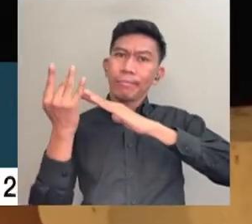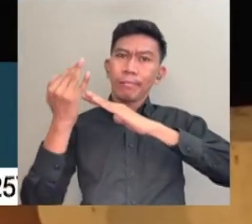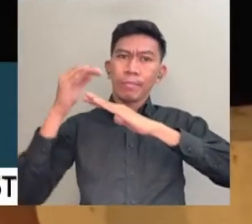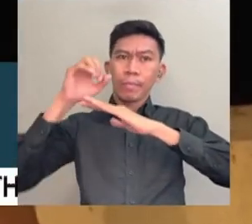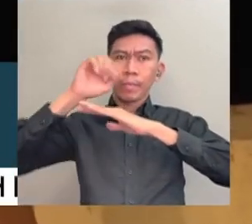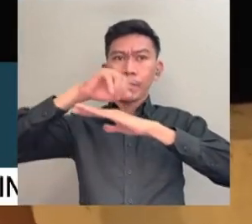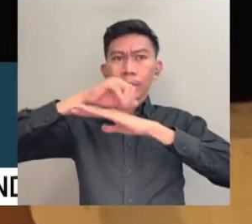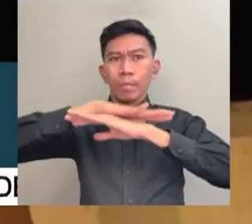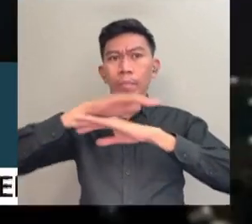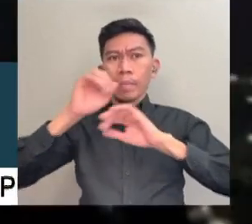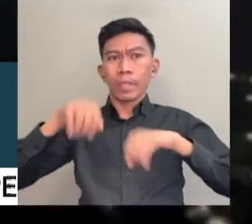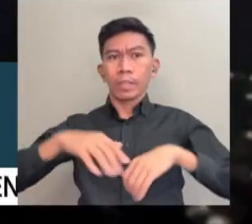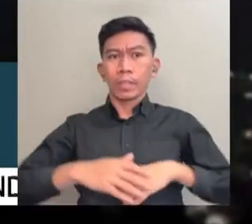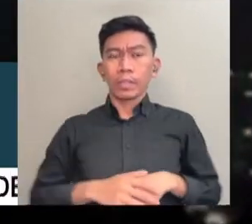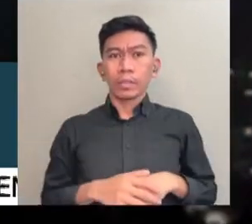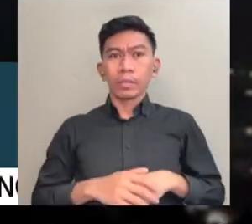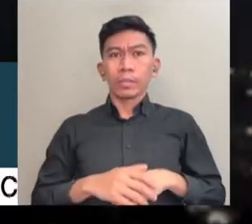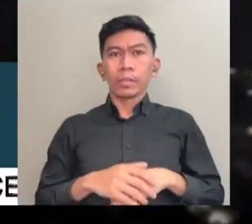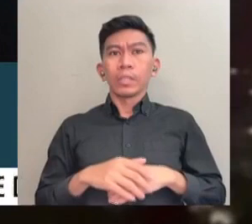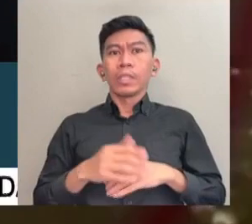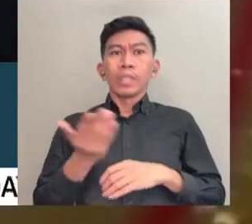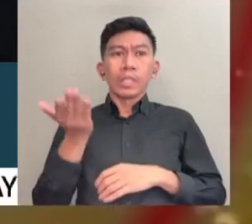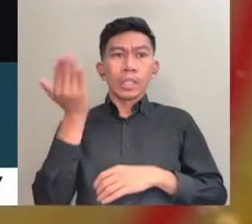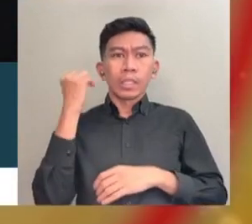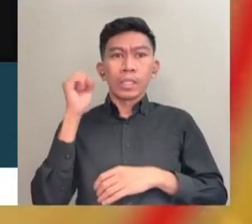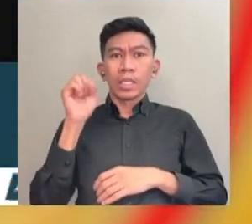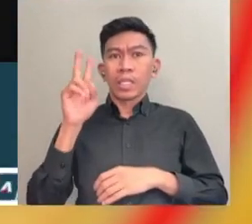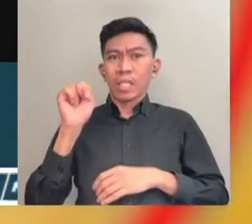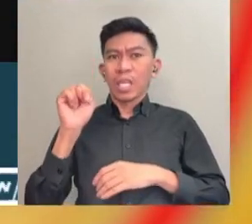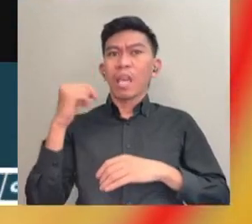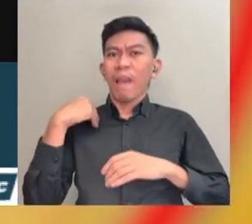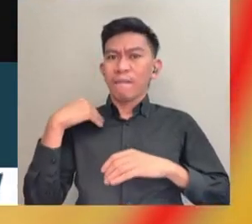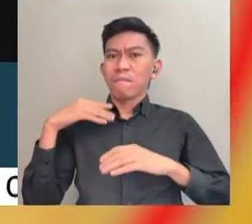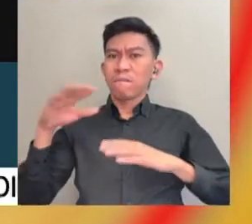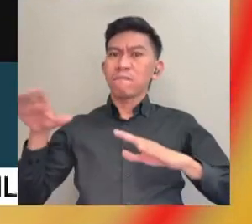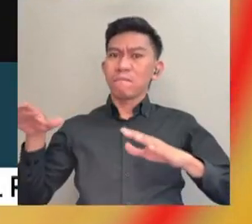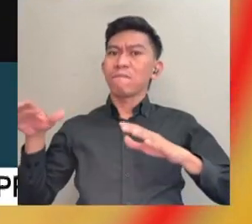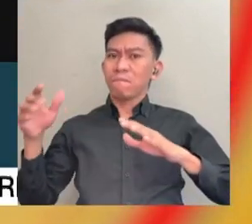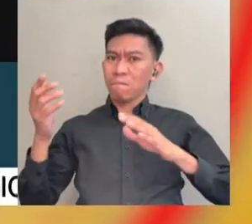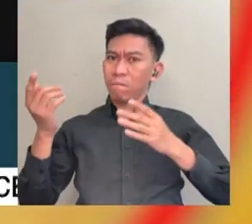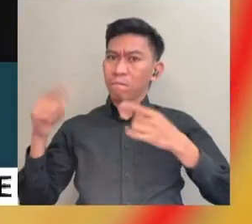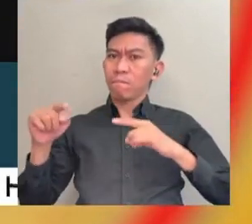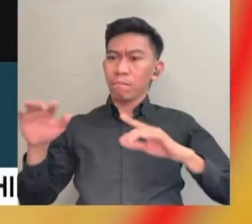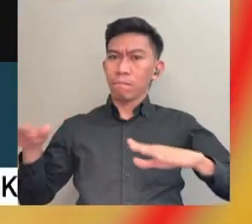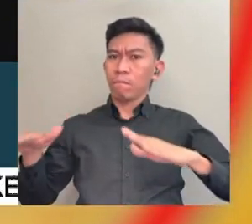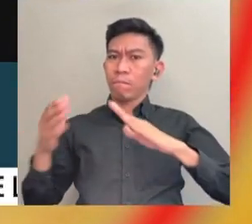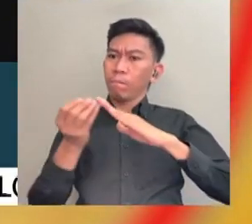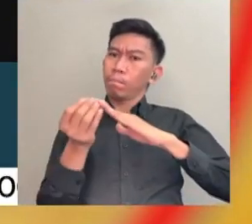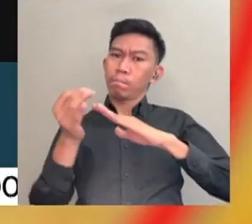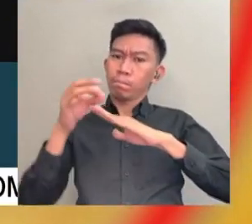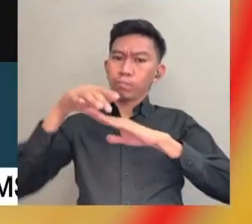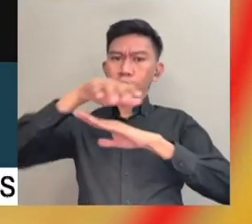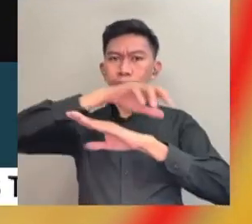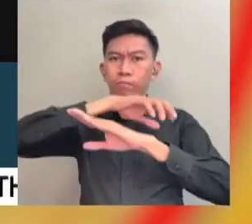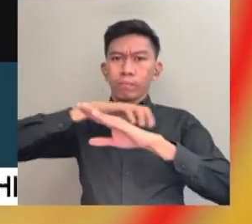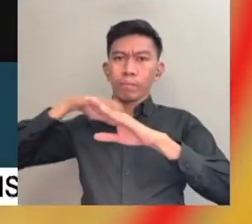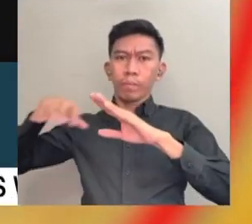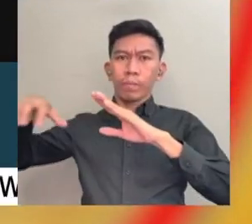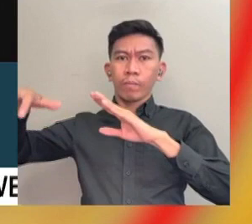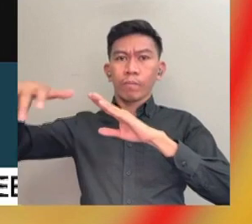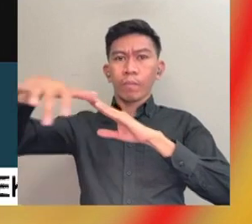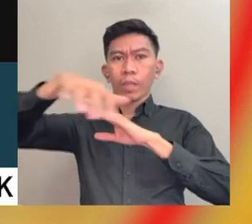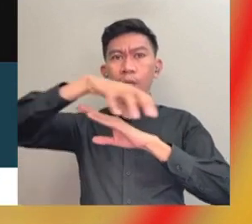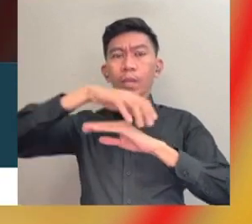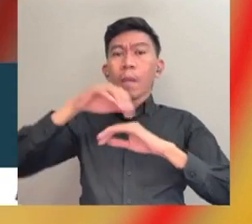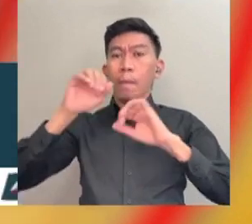Mayon towards the Bonga and Maise gullies. FEVOX earlier said there can be lava flow anytime as the